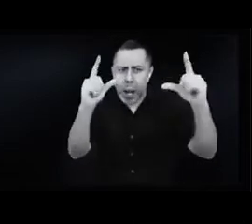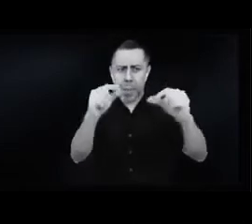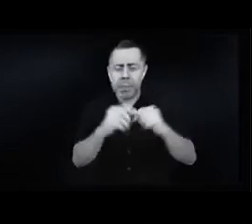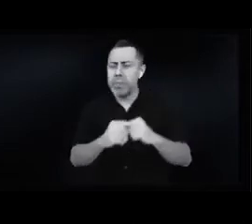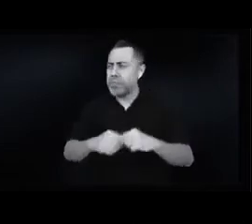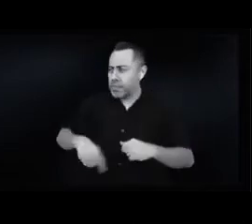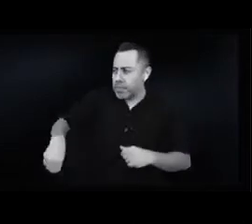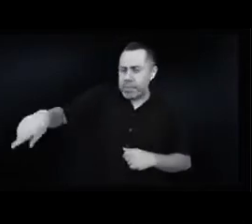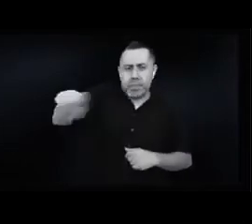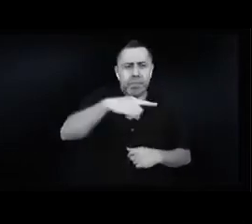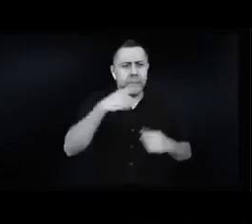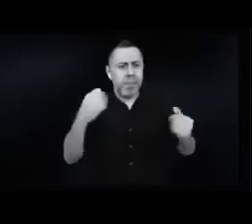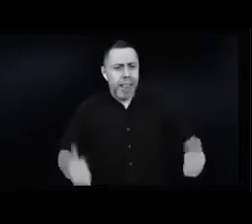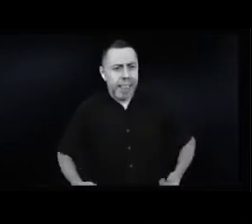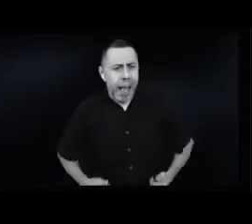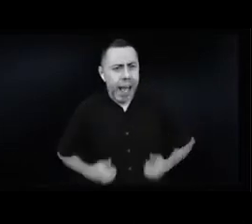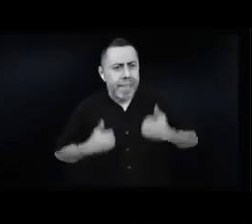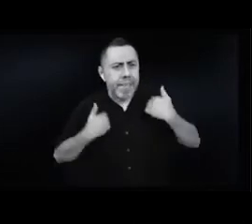And we